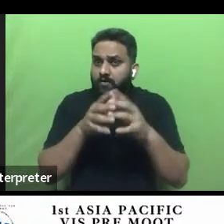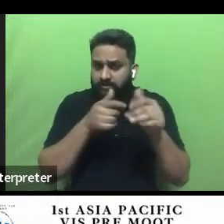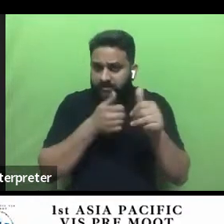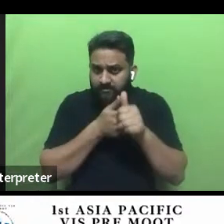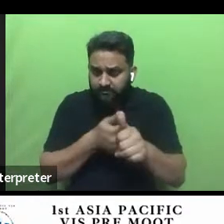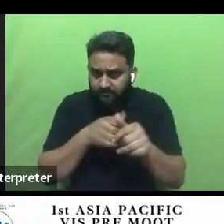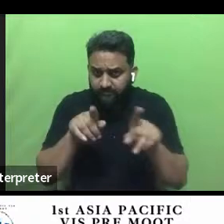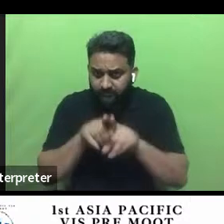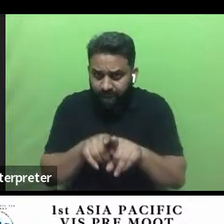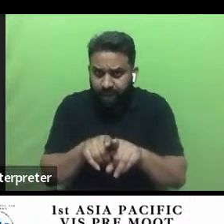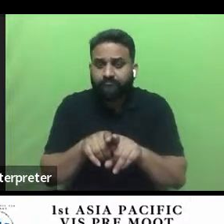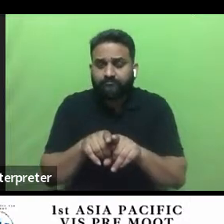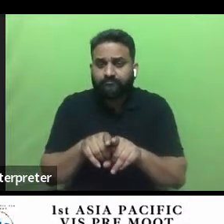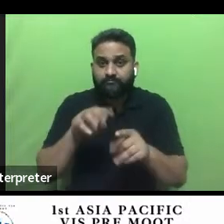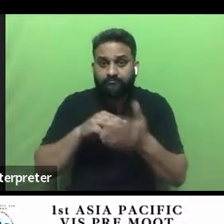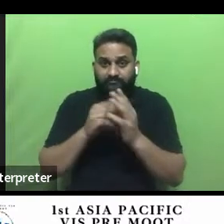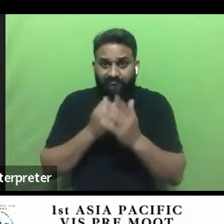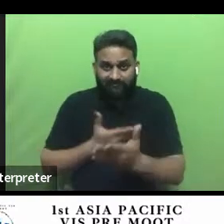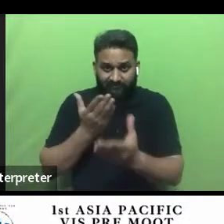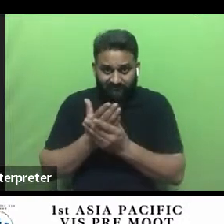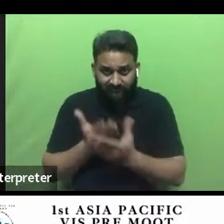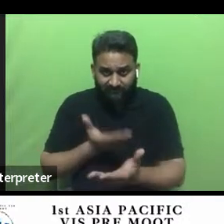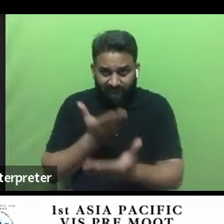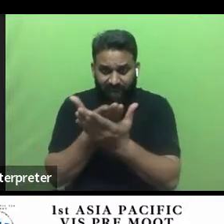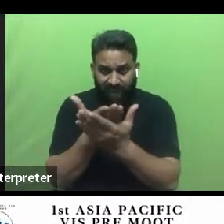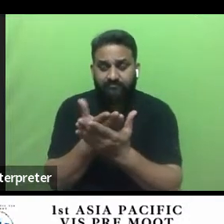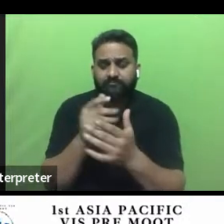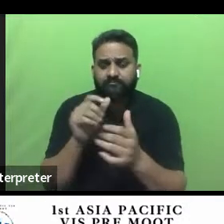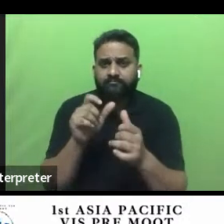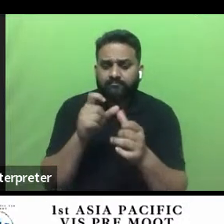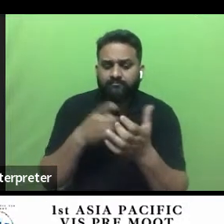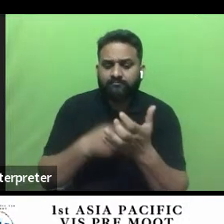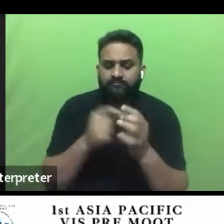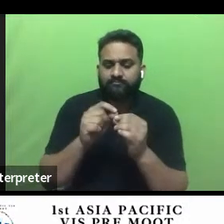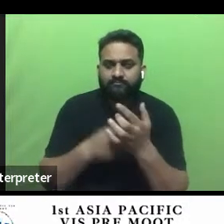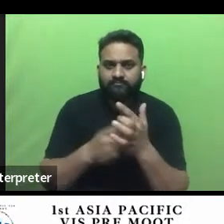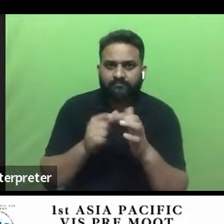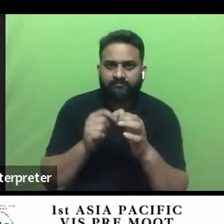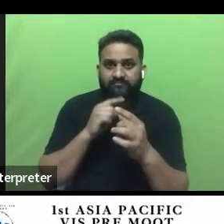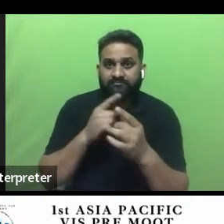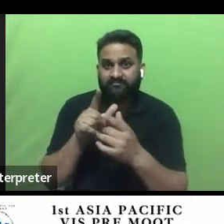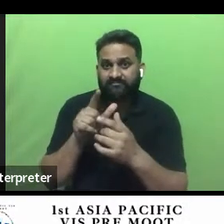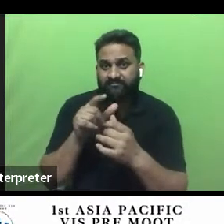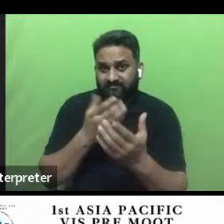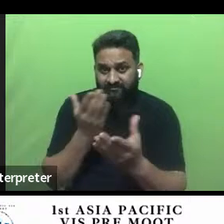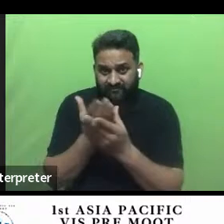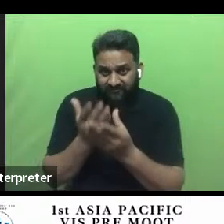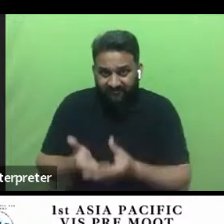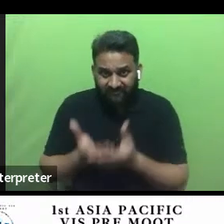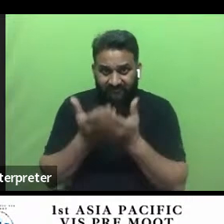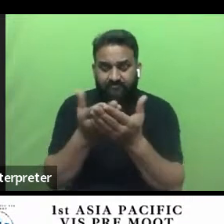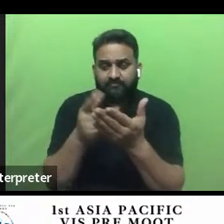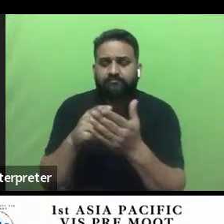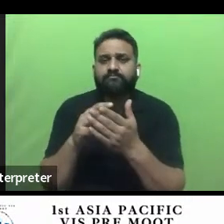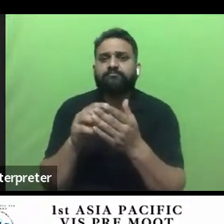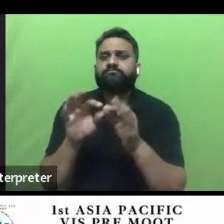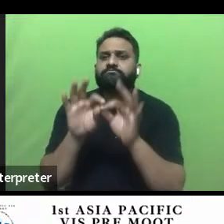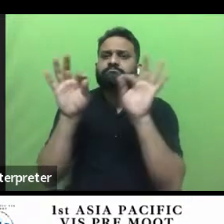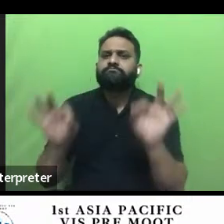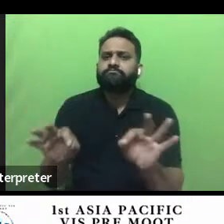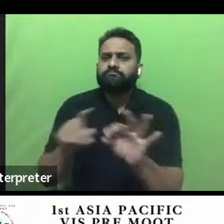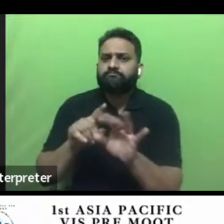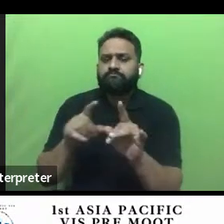the submission that the arbitration agreement forms part of the contract itself. This was also